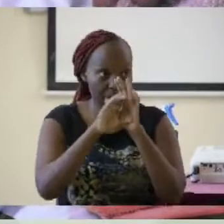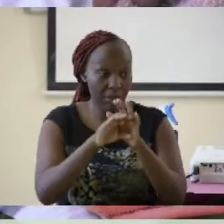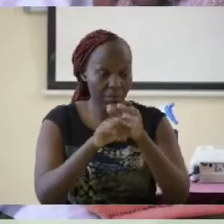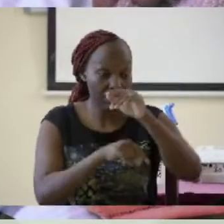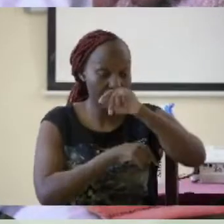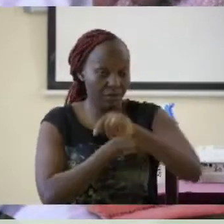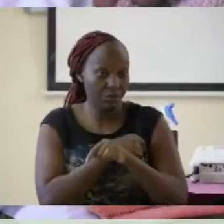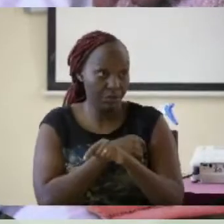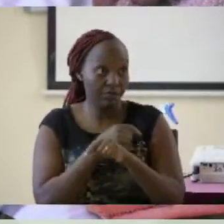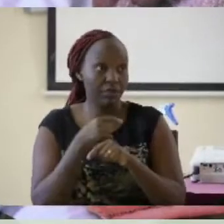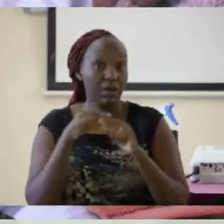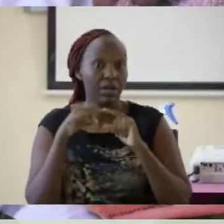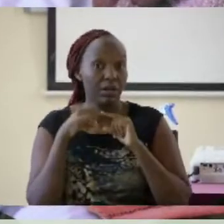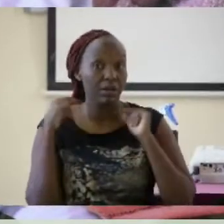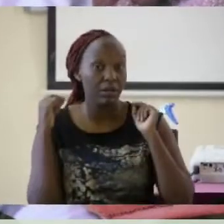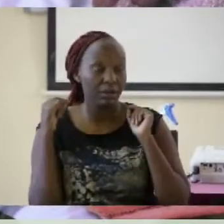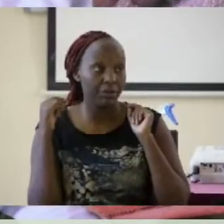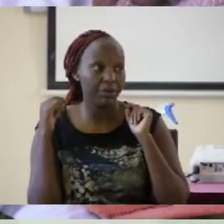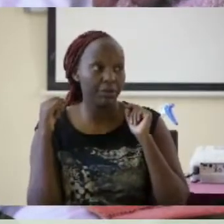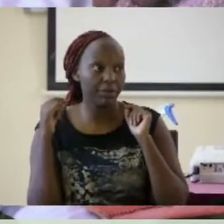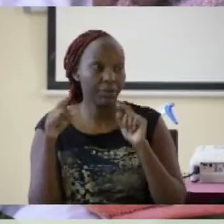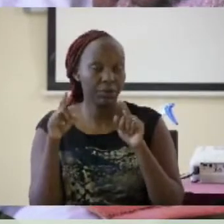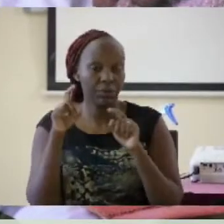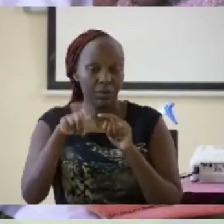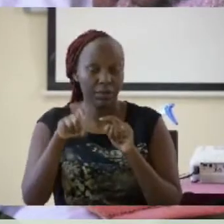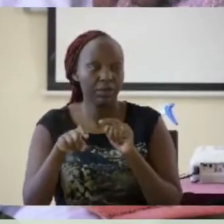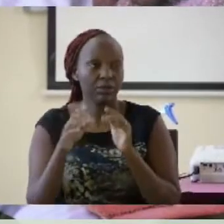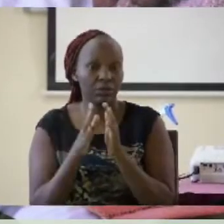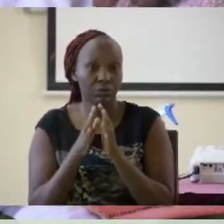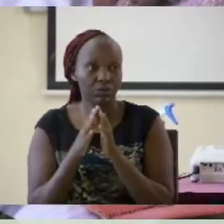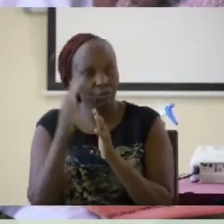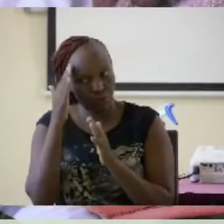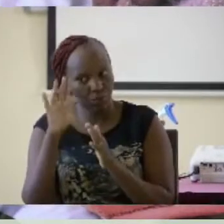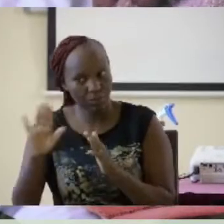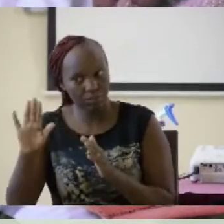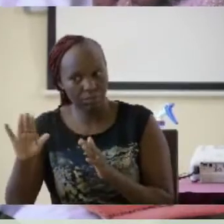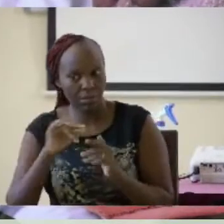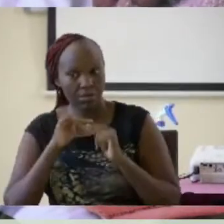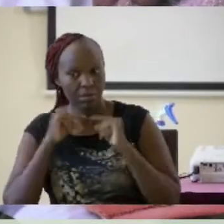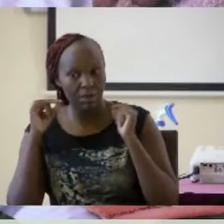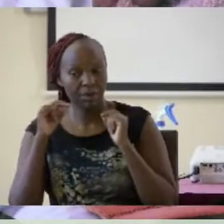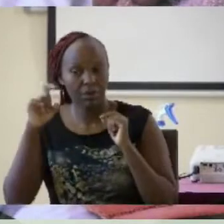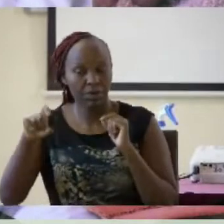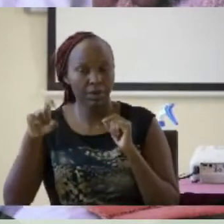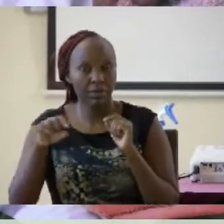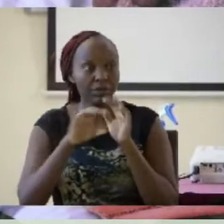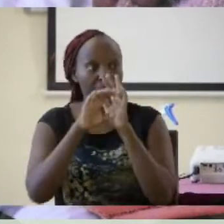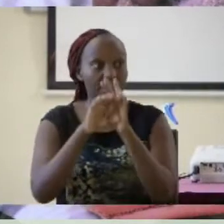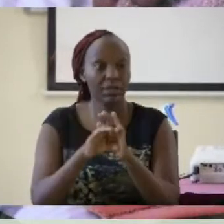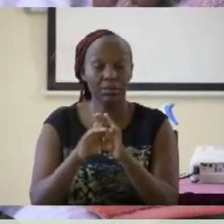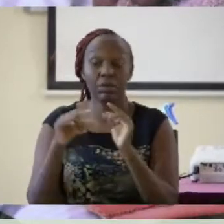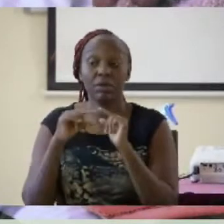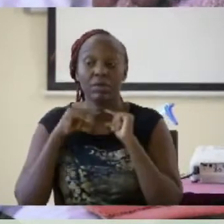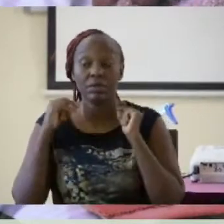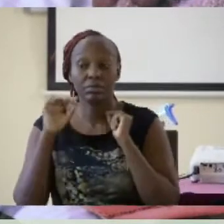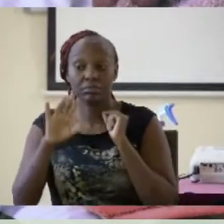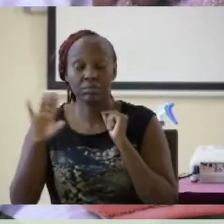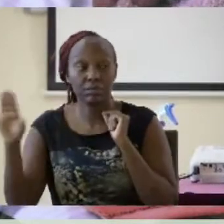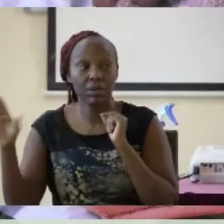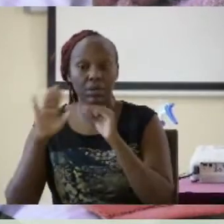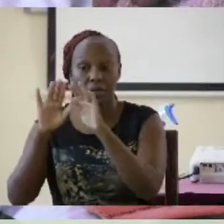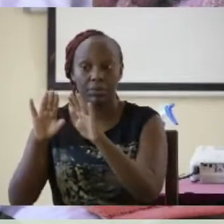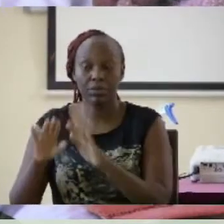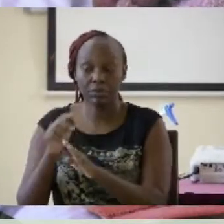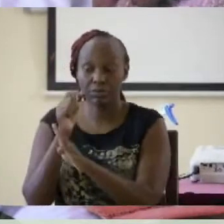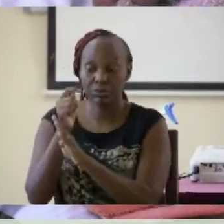clergy. One, we need to accredit the clergy. It is my view that we need to, for example, the clergy can be an important tool